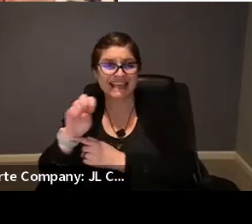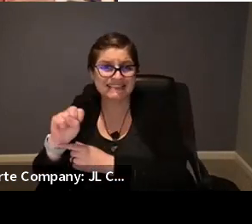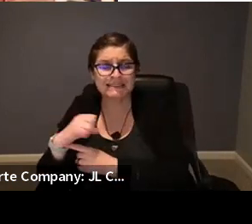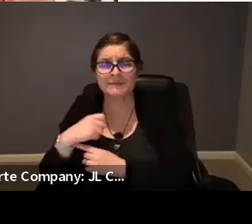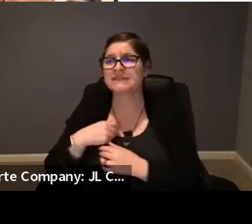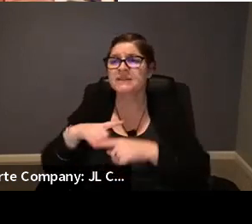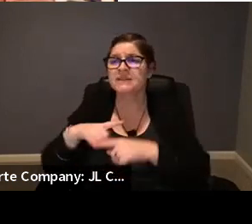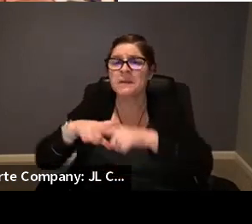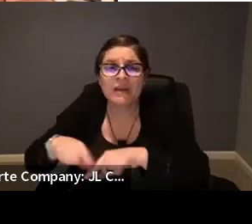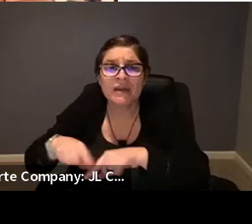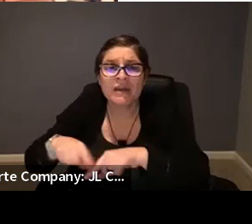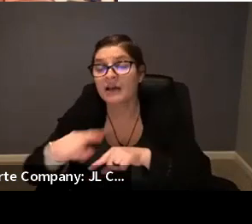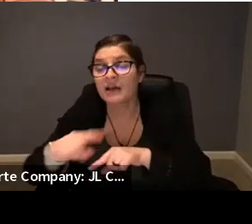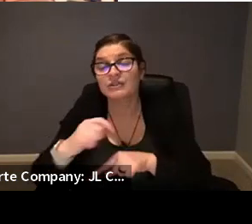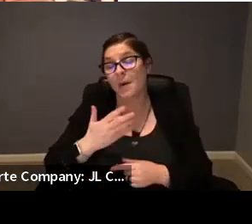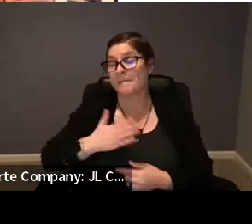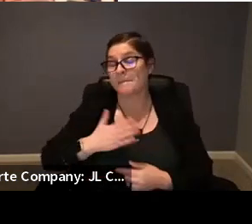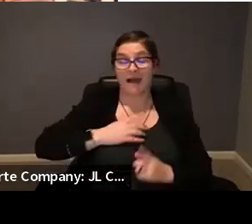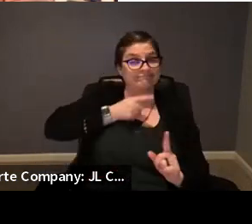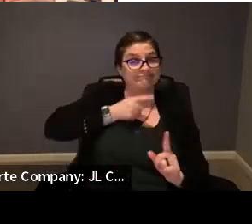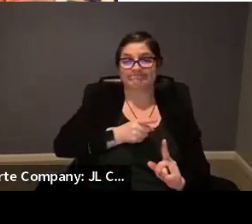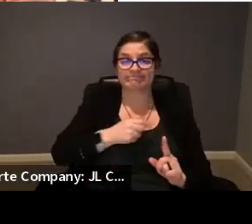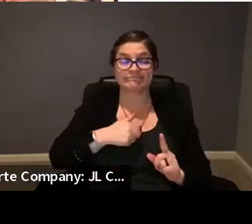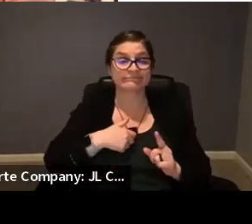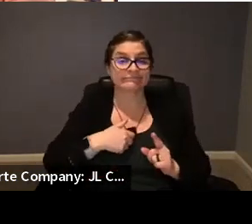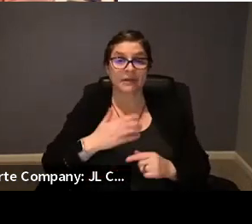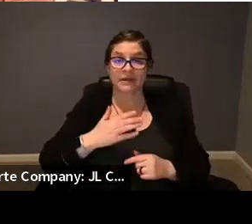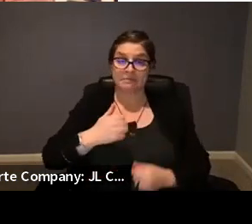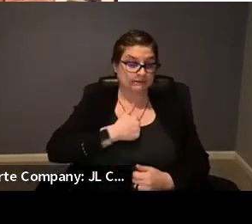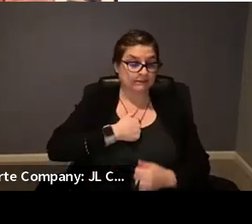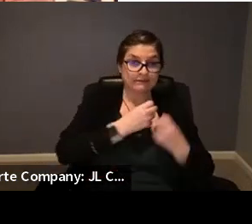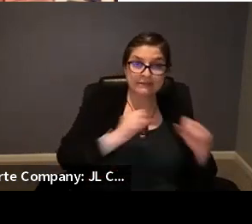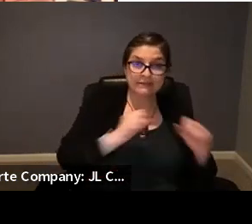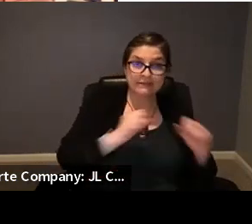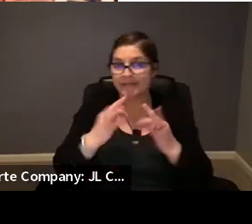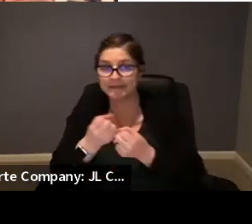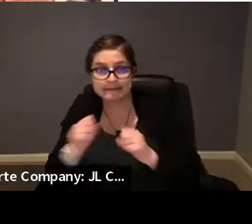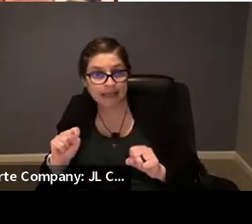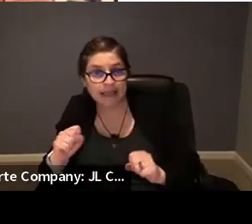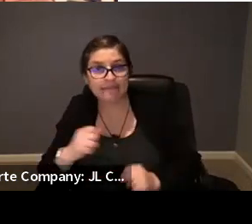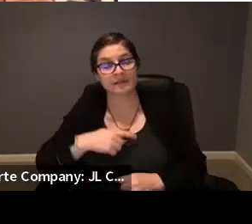myself safe, keeping my family safe, and, you know, making smart choices that work best for me.